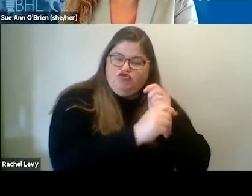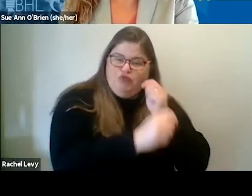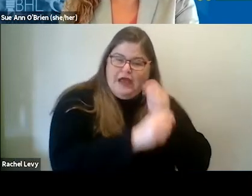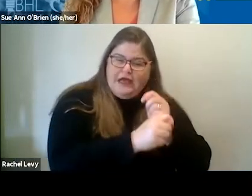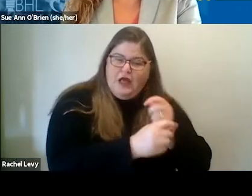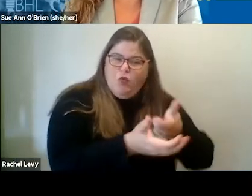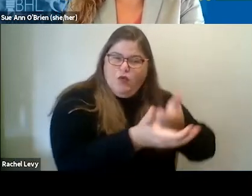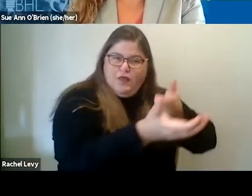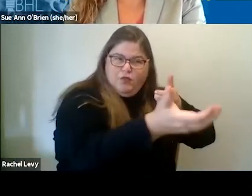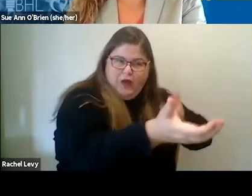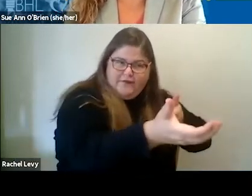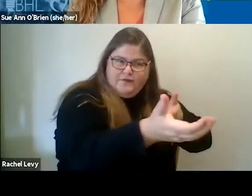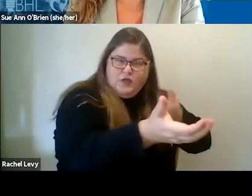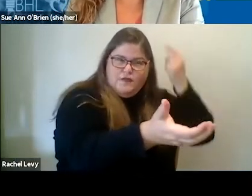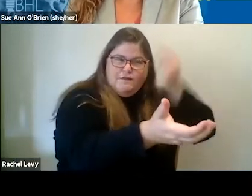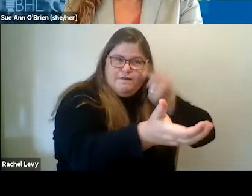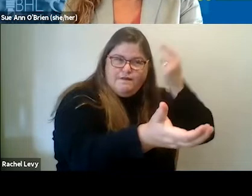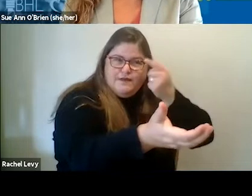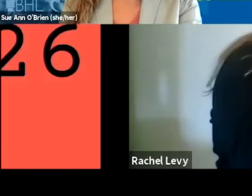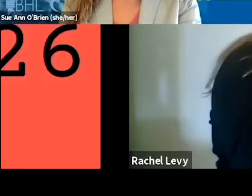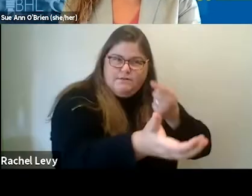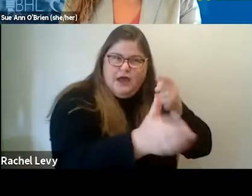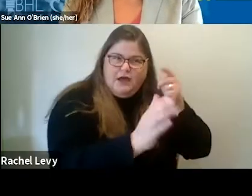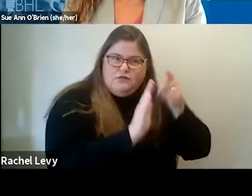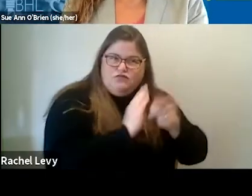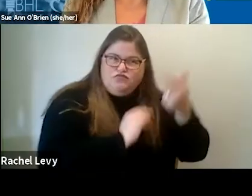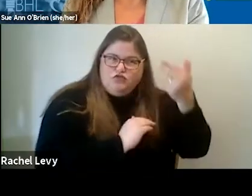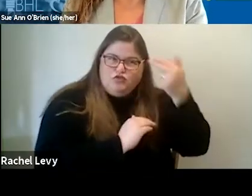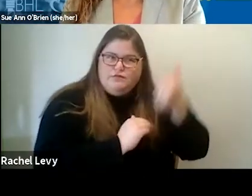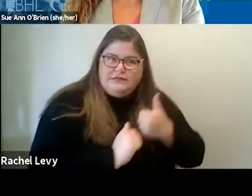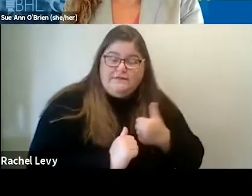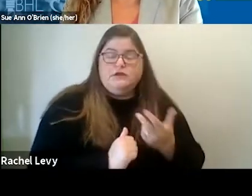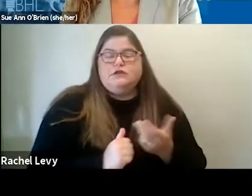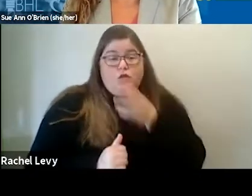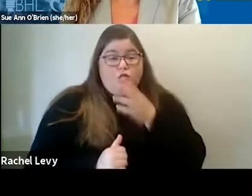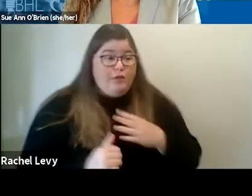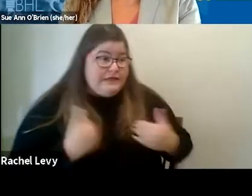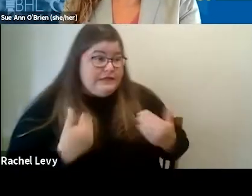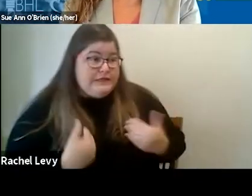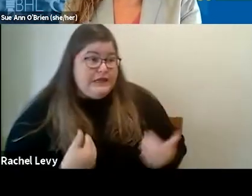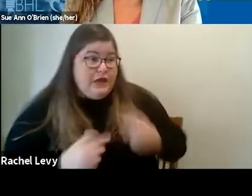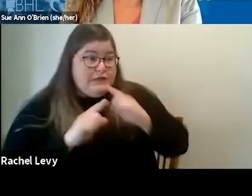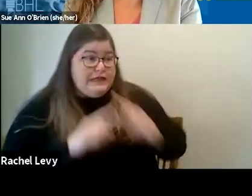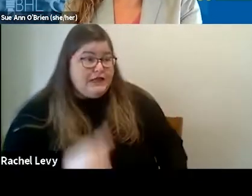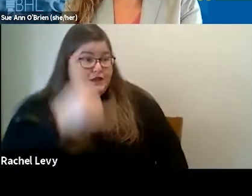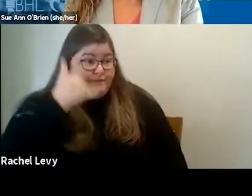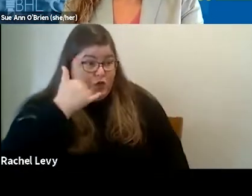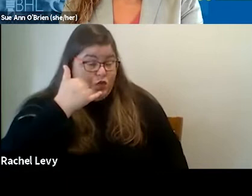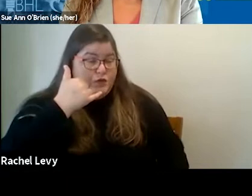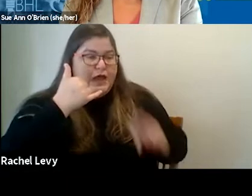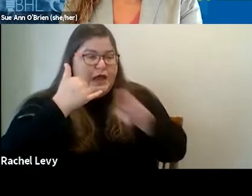rifle, contemplating taking his life. The young lady that answered the phone, behavioral health link